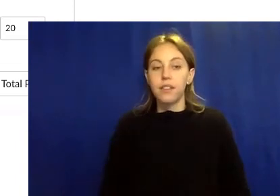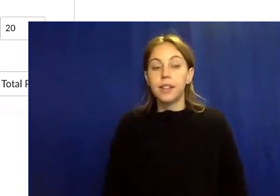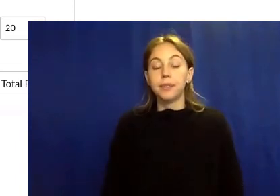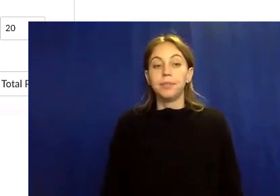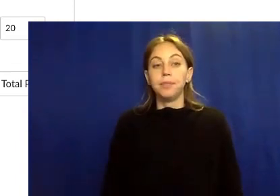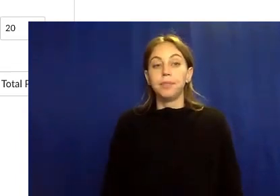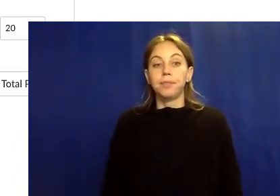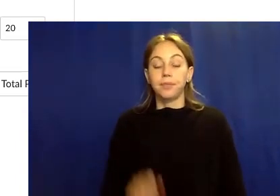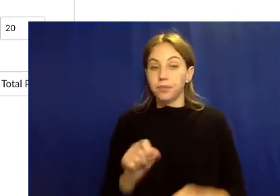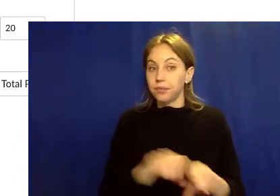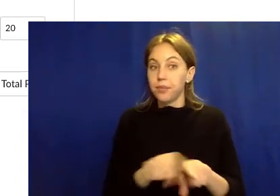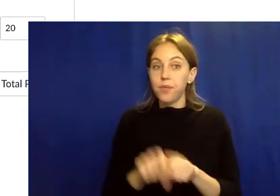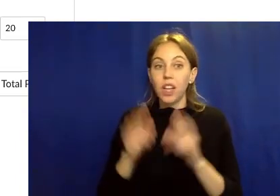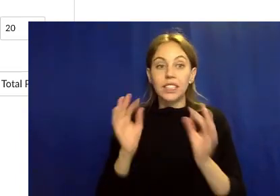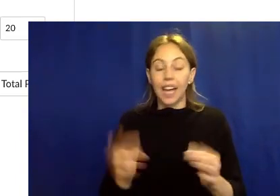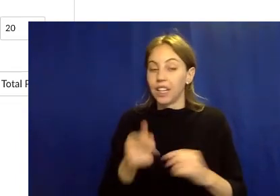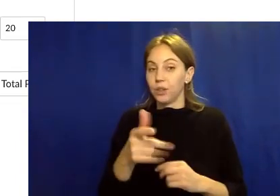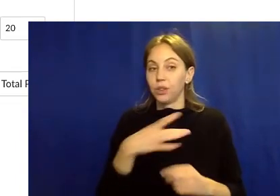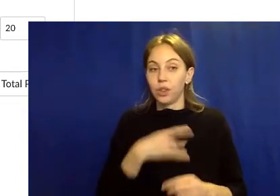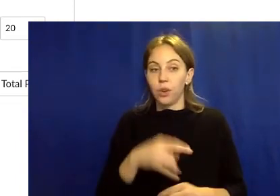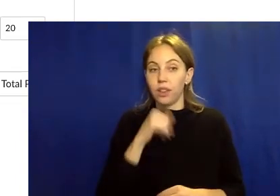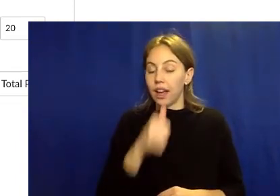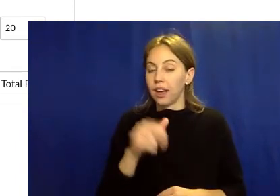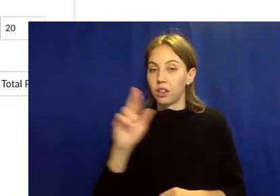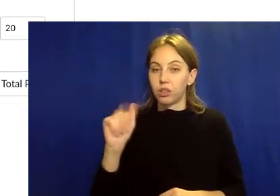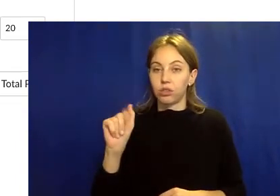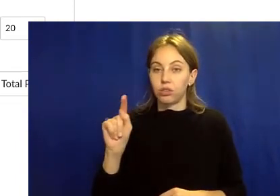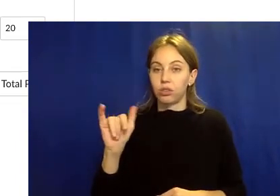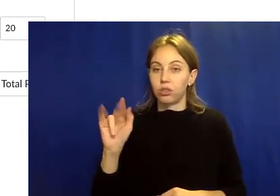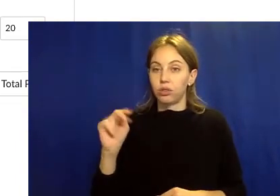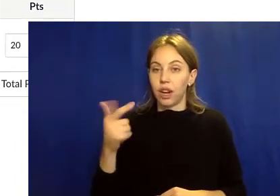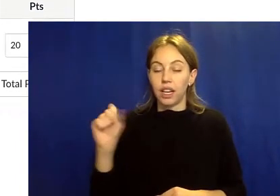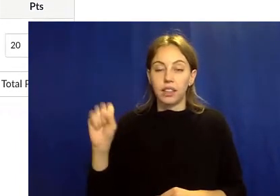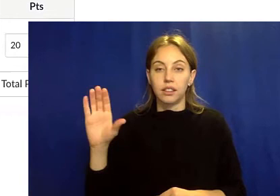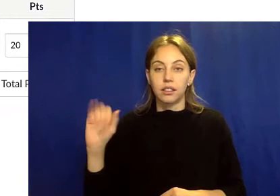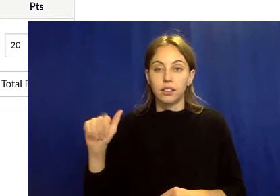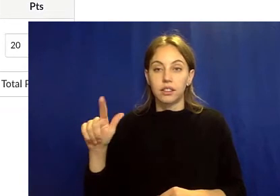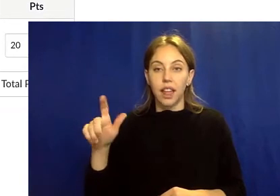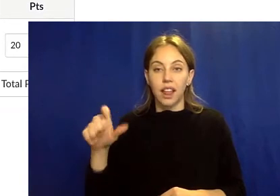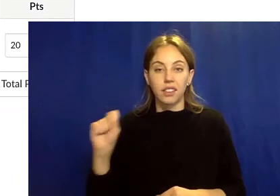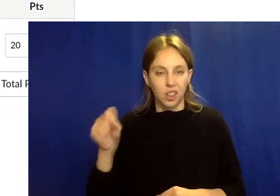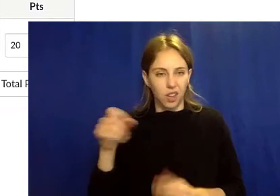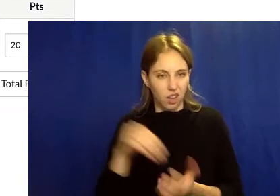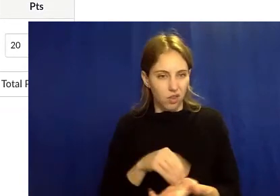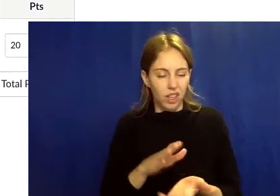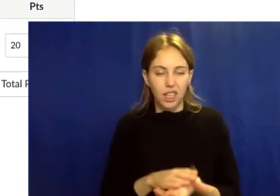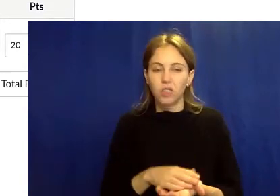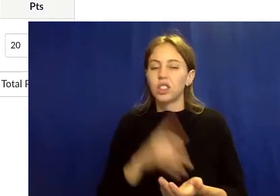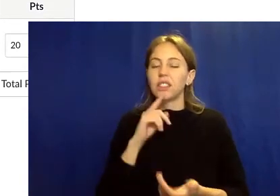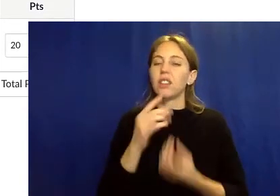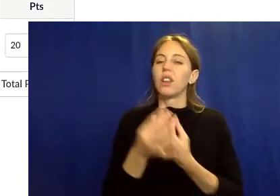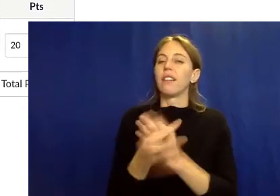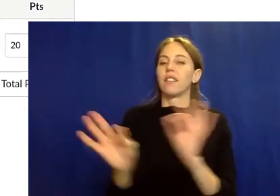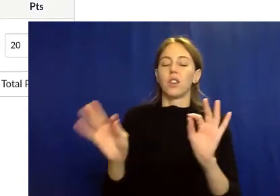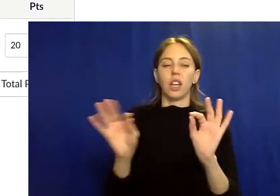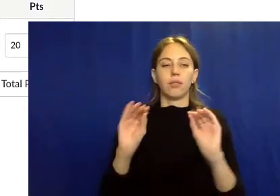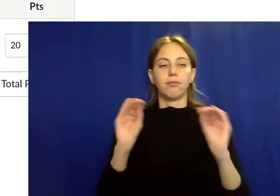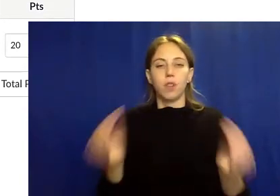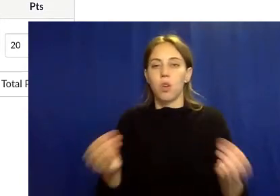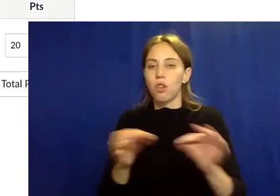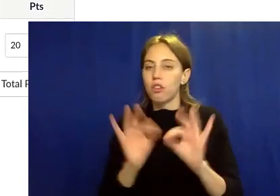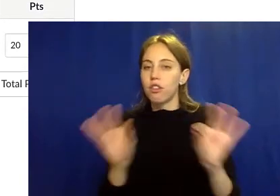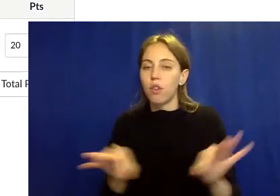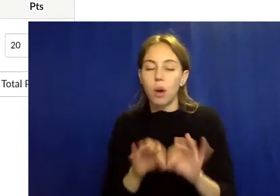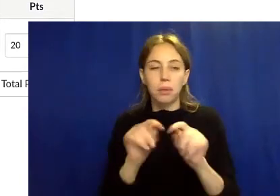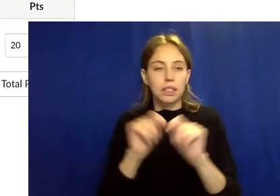decide that you don't like these rating scales, and you can just write free-form comments. Okay, so the rubrics tool